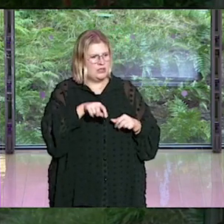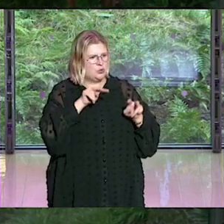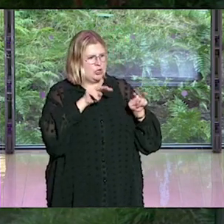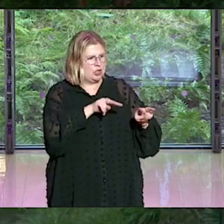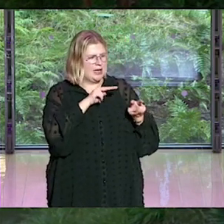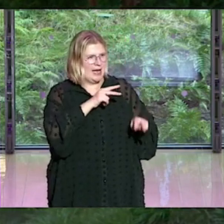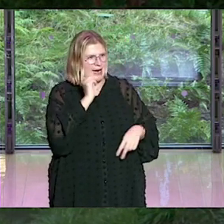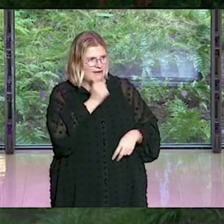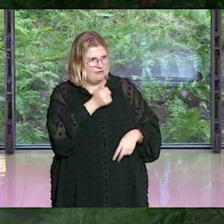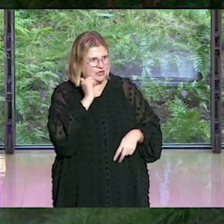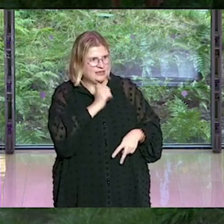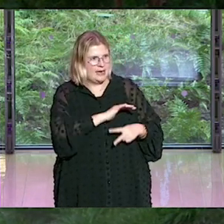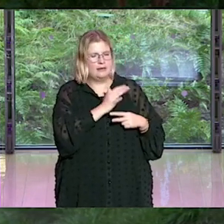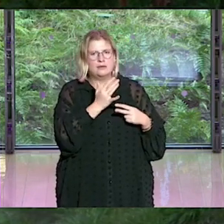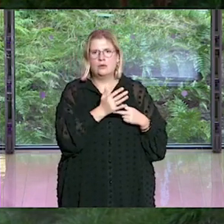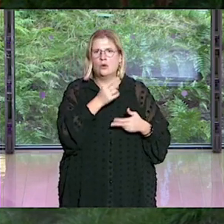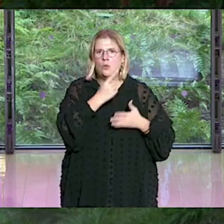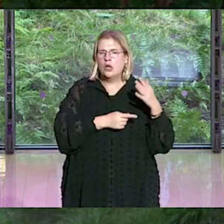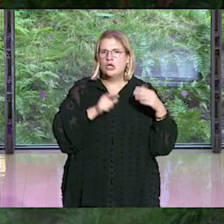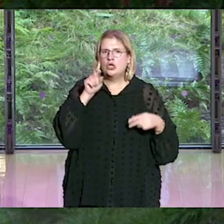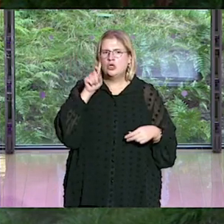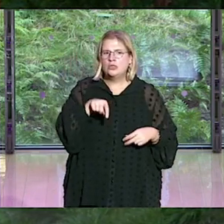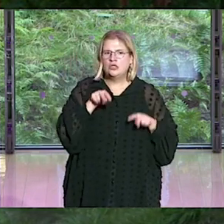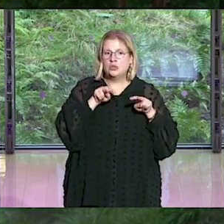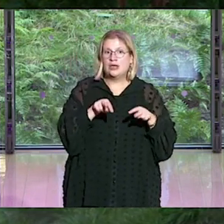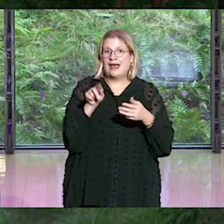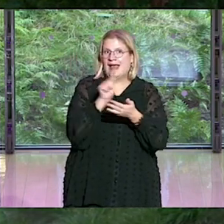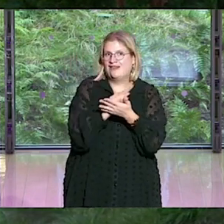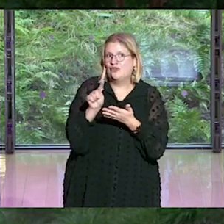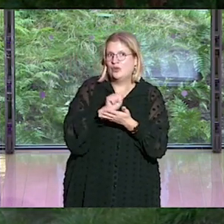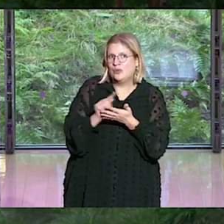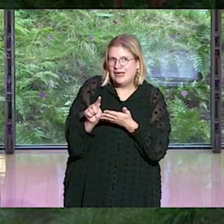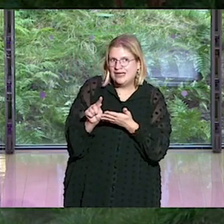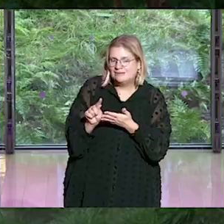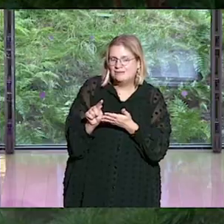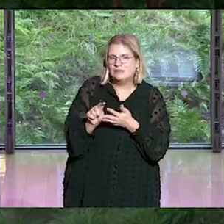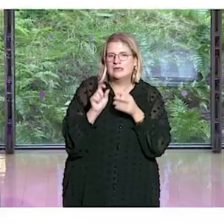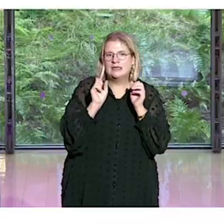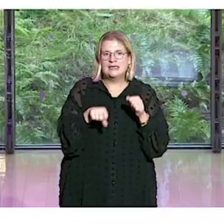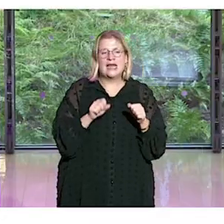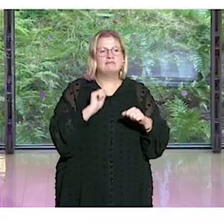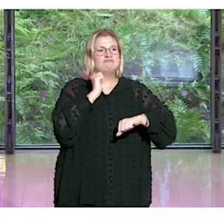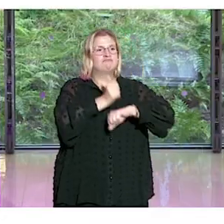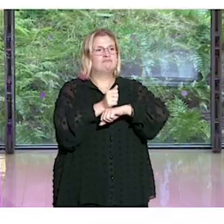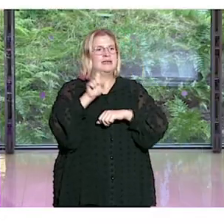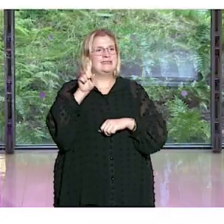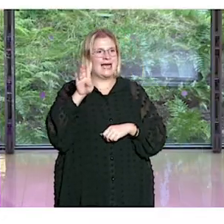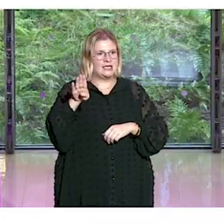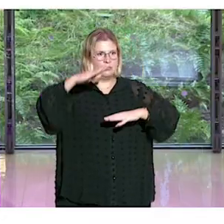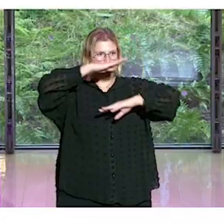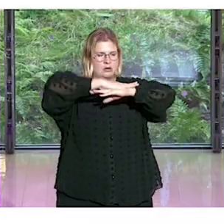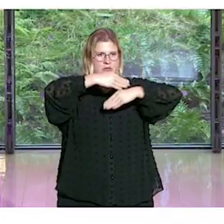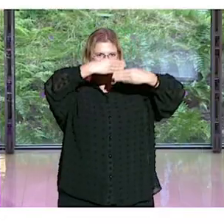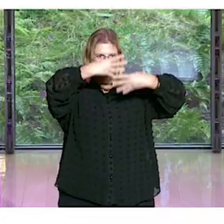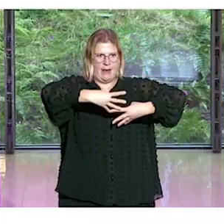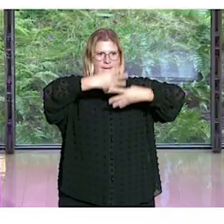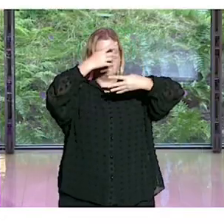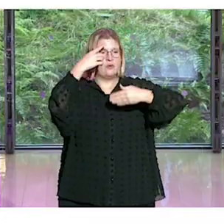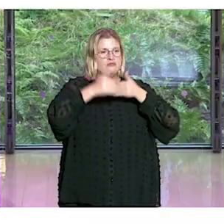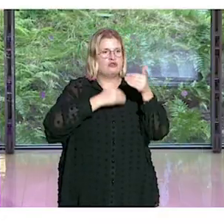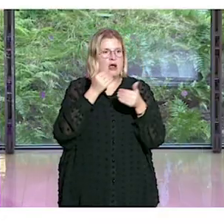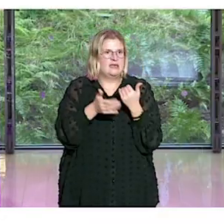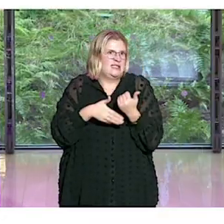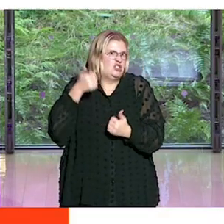day? Or what do you need to look at every week? And you can make dashboards that help make that process